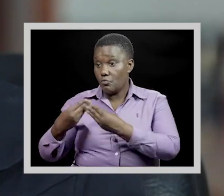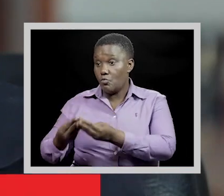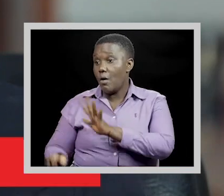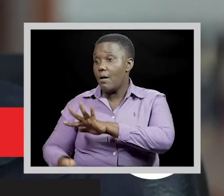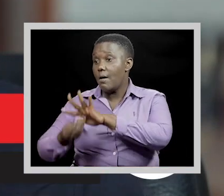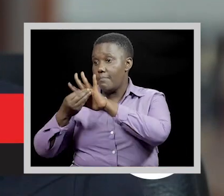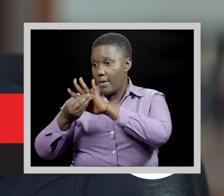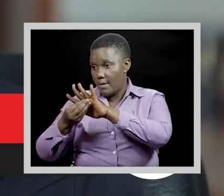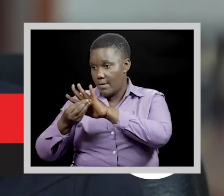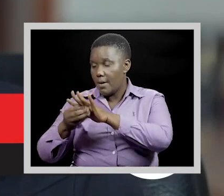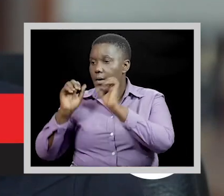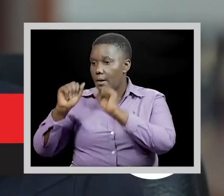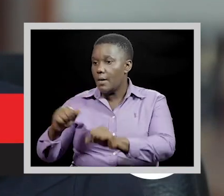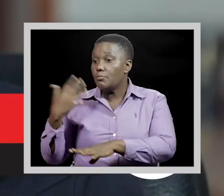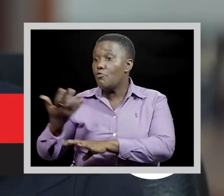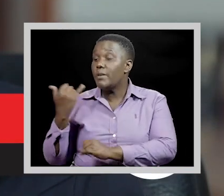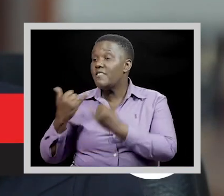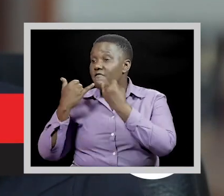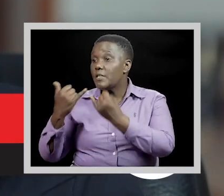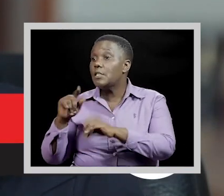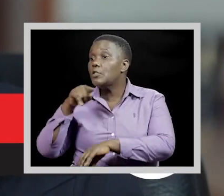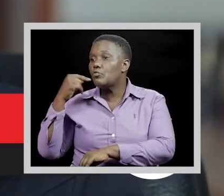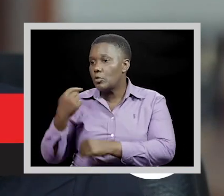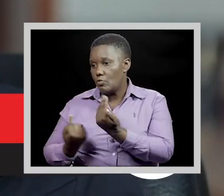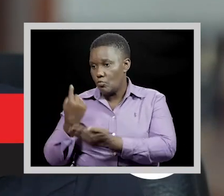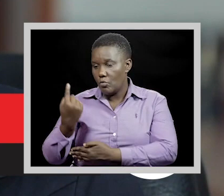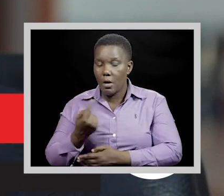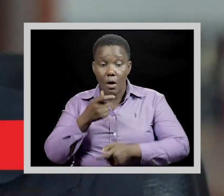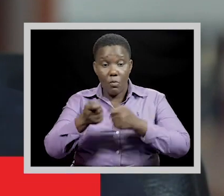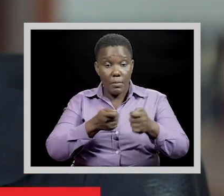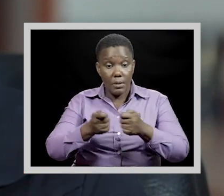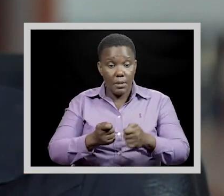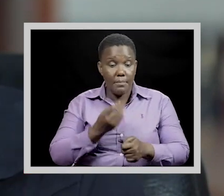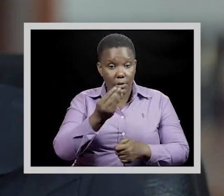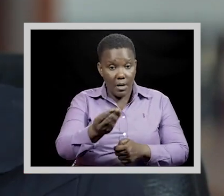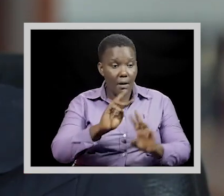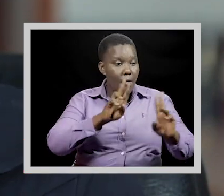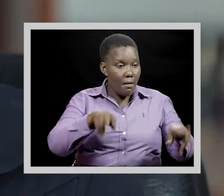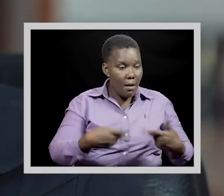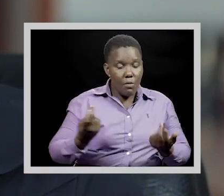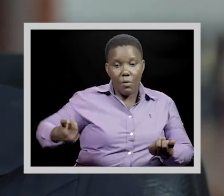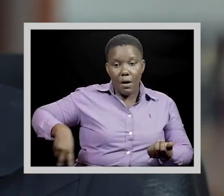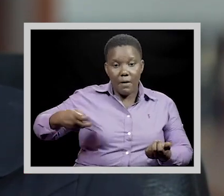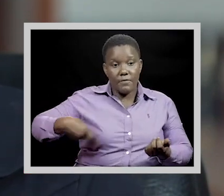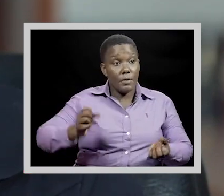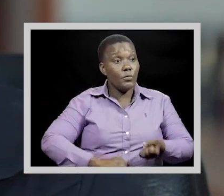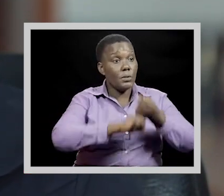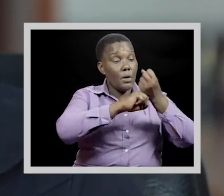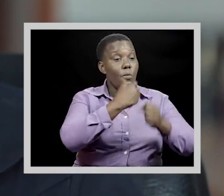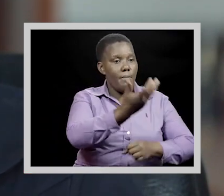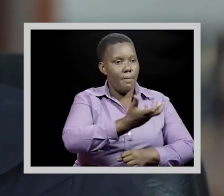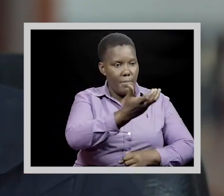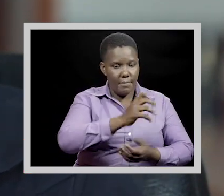bail, you must get enough information from the public prosecutor and also the social